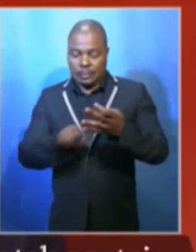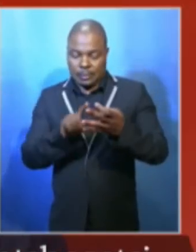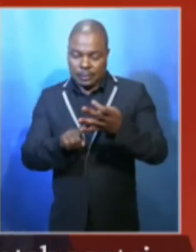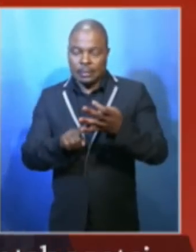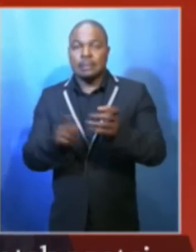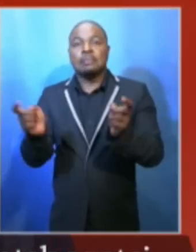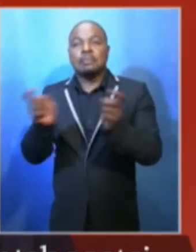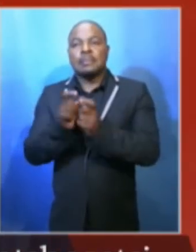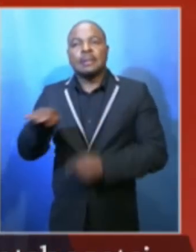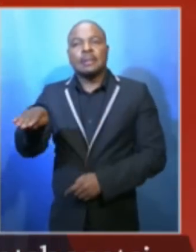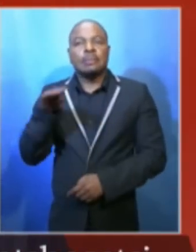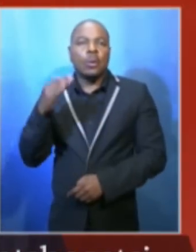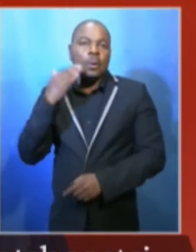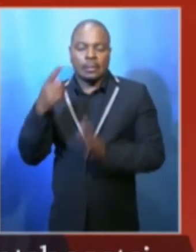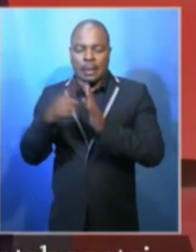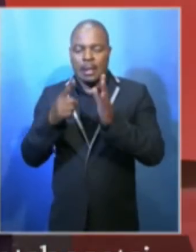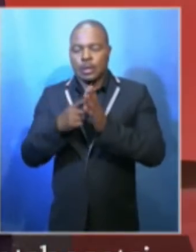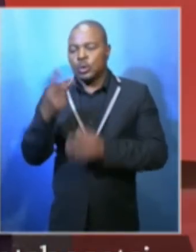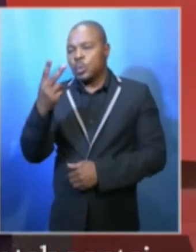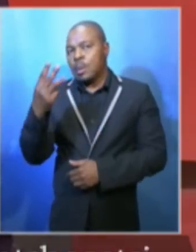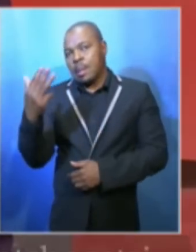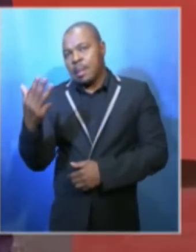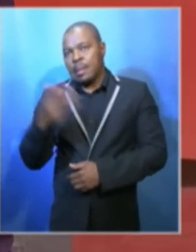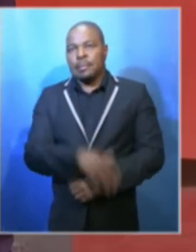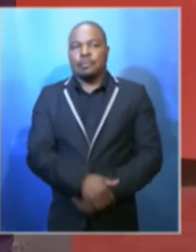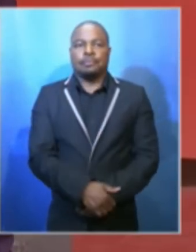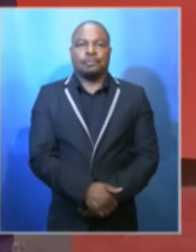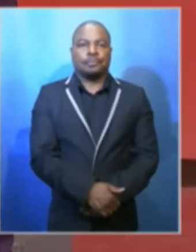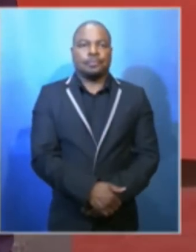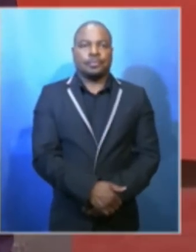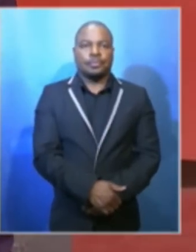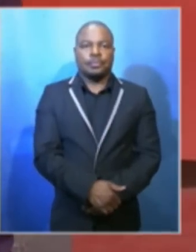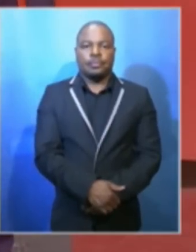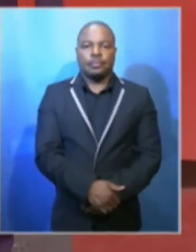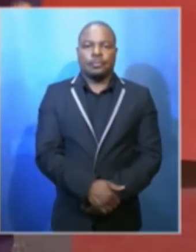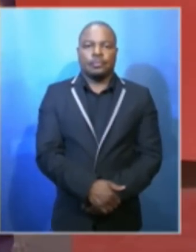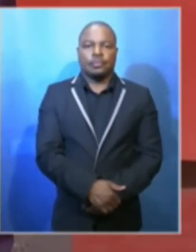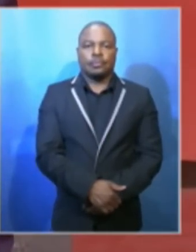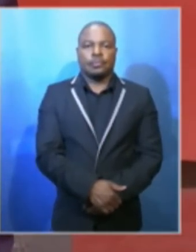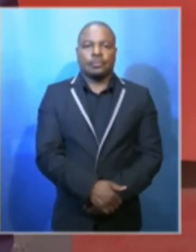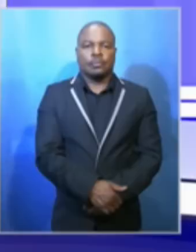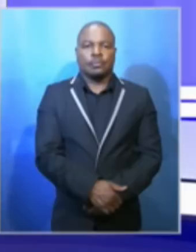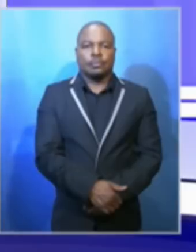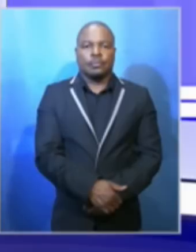di 29. Sfiso Ramara wa ditaba tša SABC.